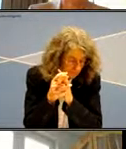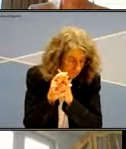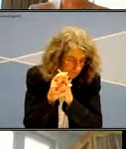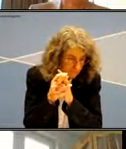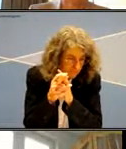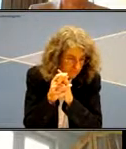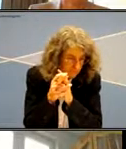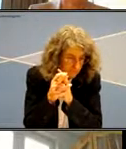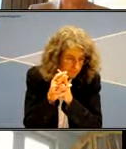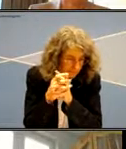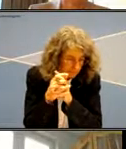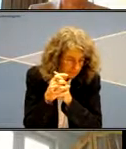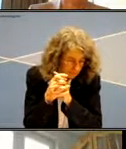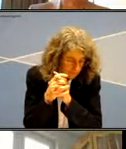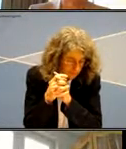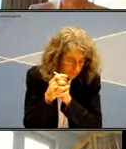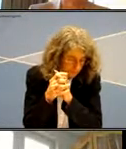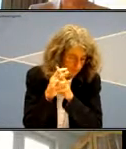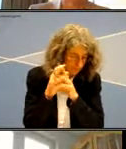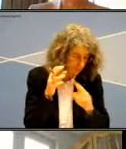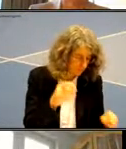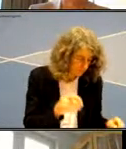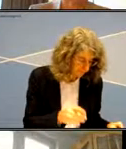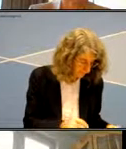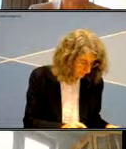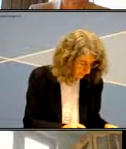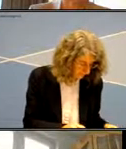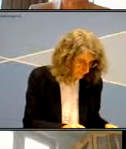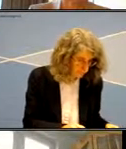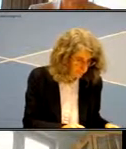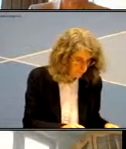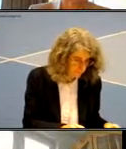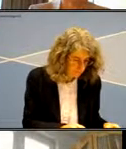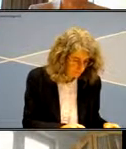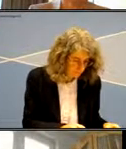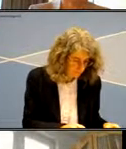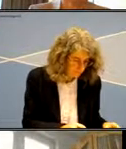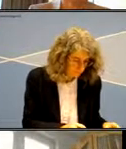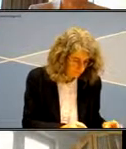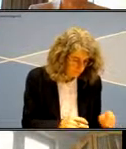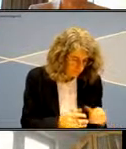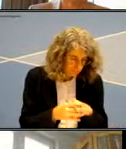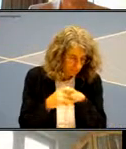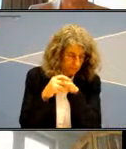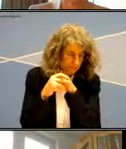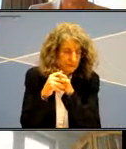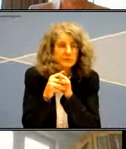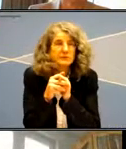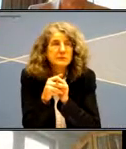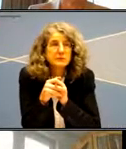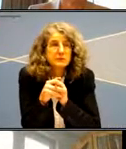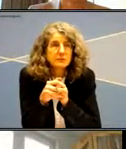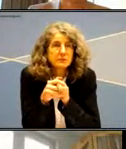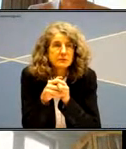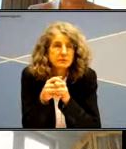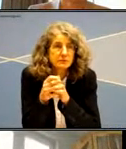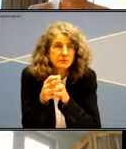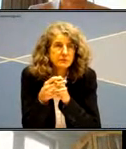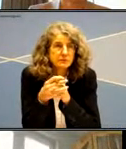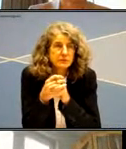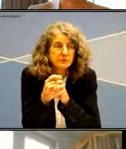to get the budget in, as much as anything, but also the capacity, the human resource and the knowledge